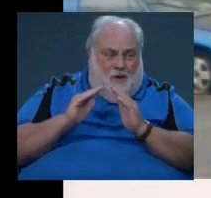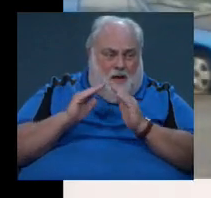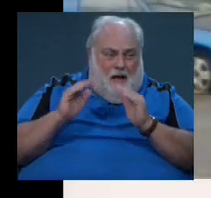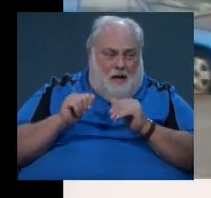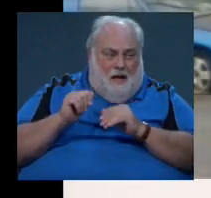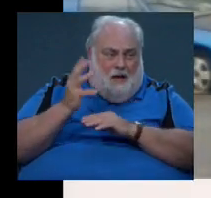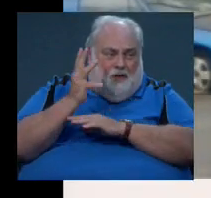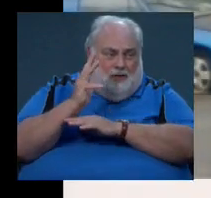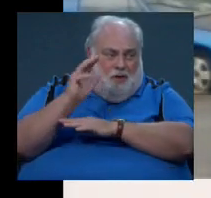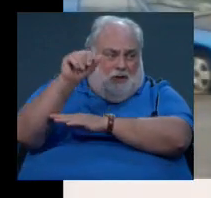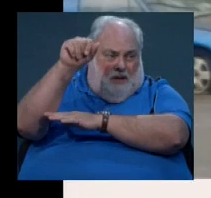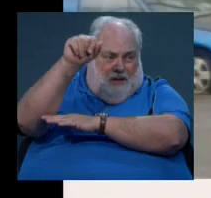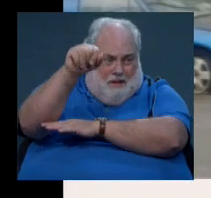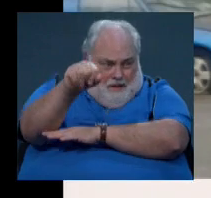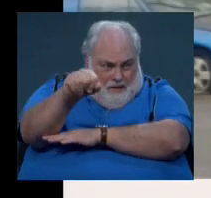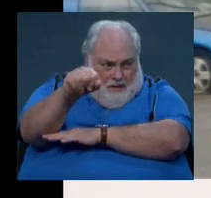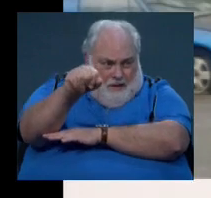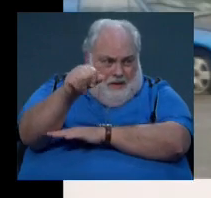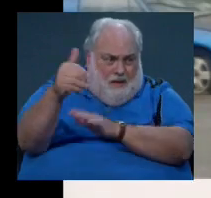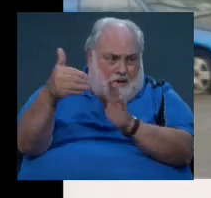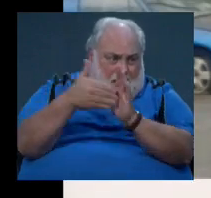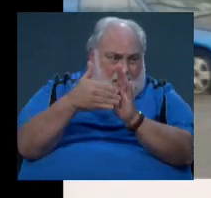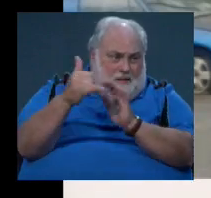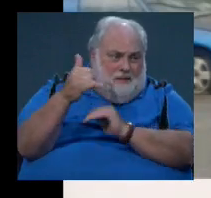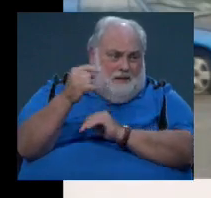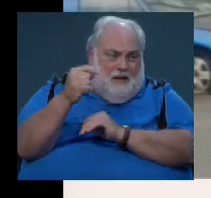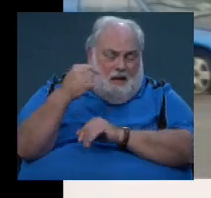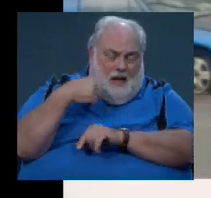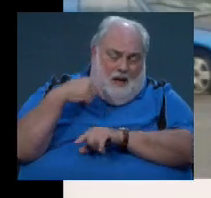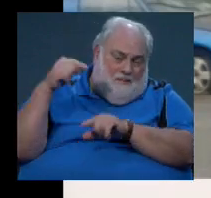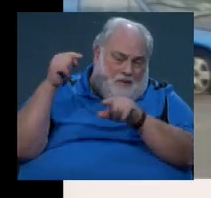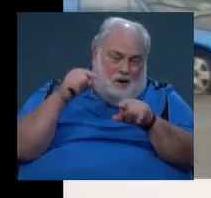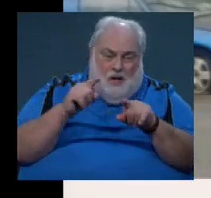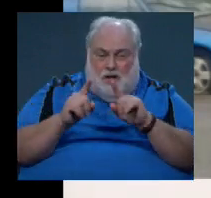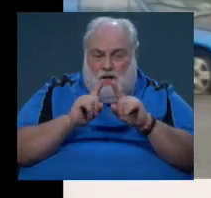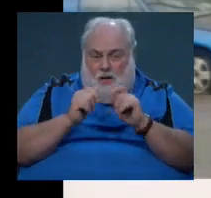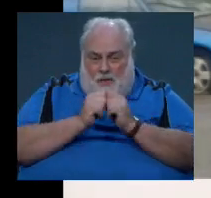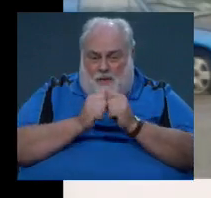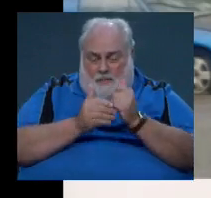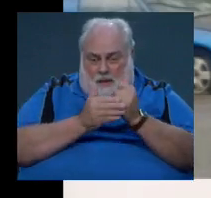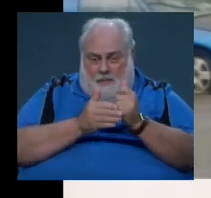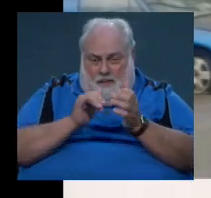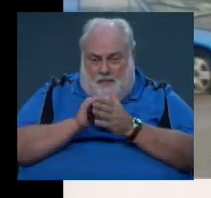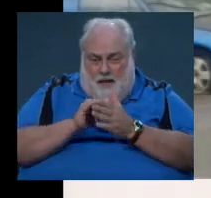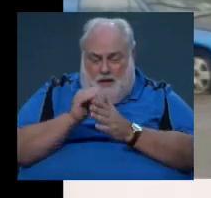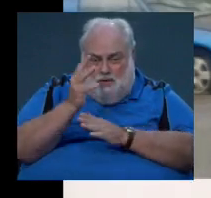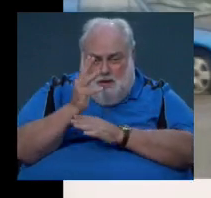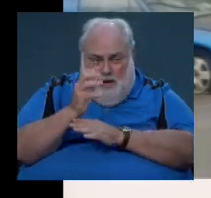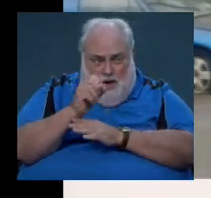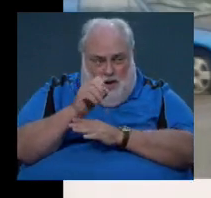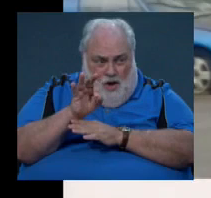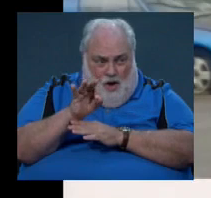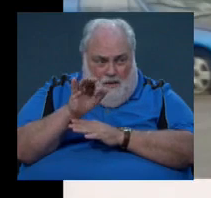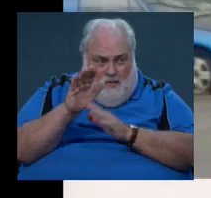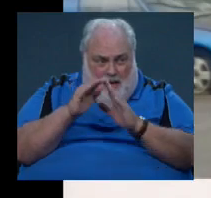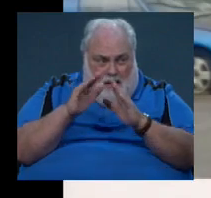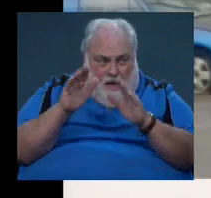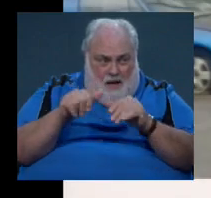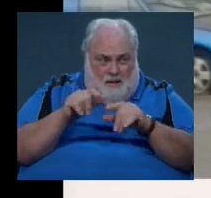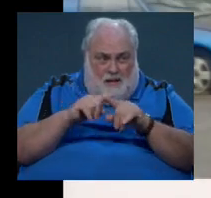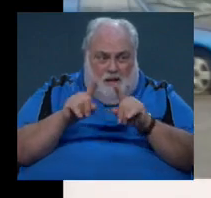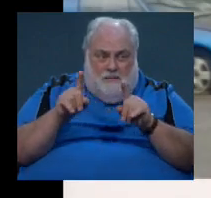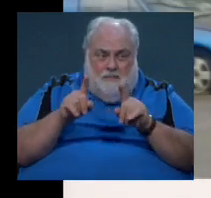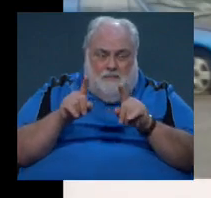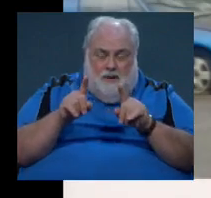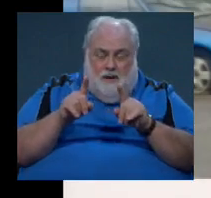tree is leaning against it. Now, I've gone over there and talked to him. I'm going to help him get that tree off of his house. But you